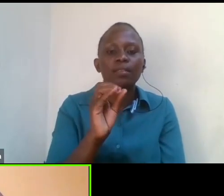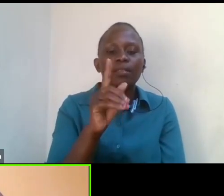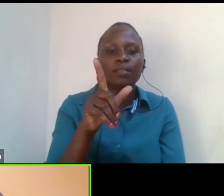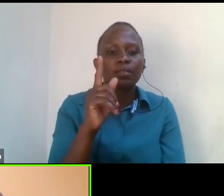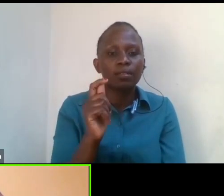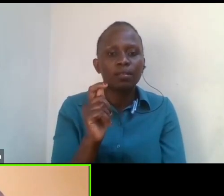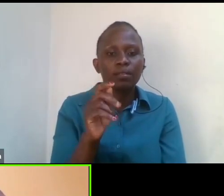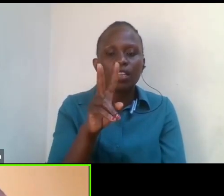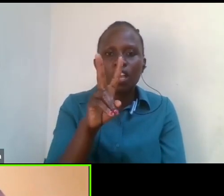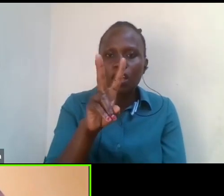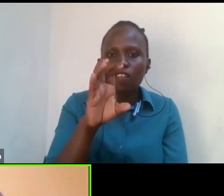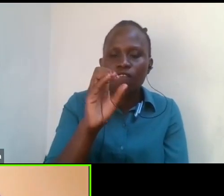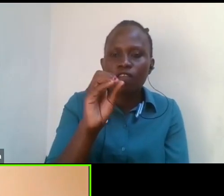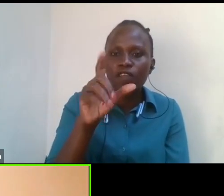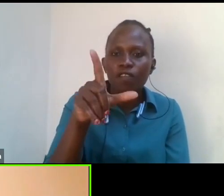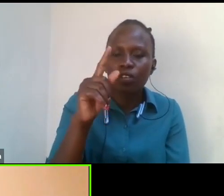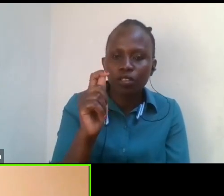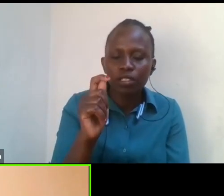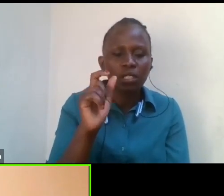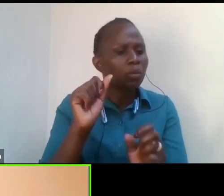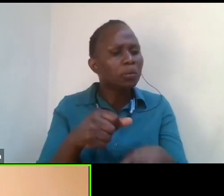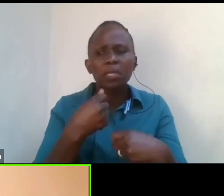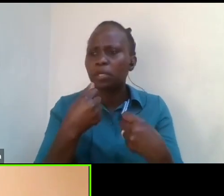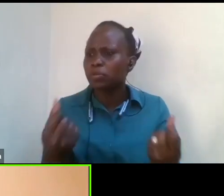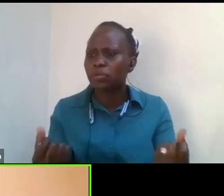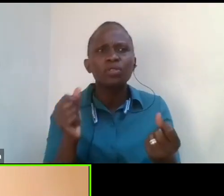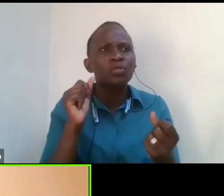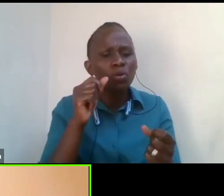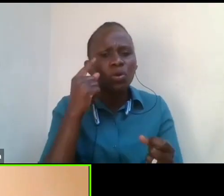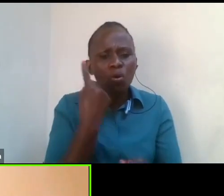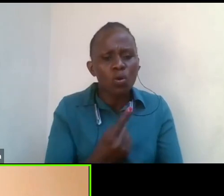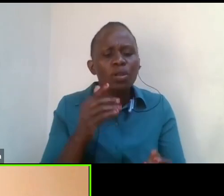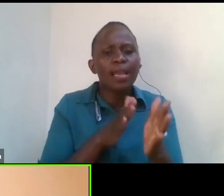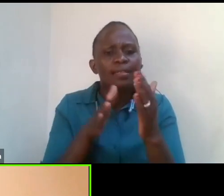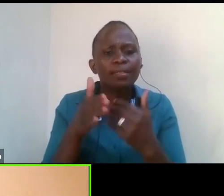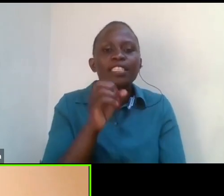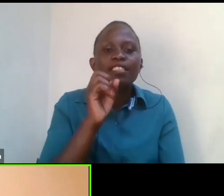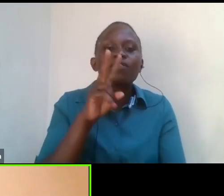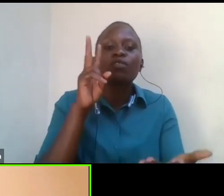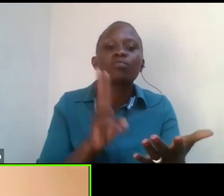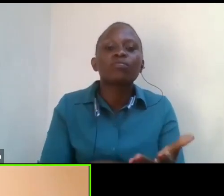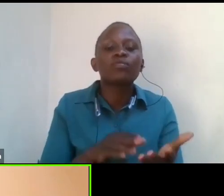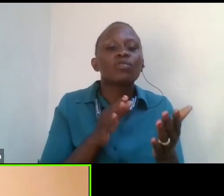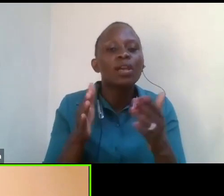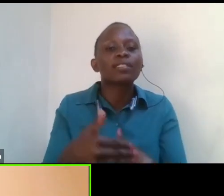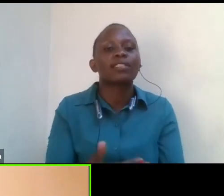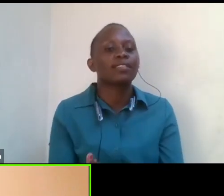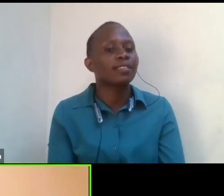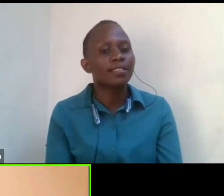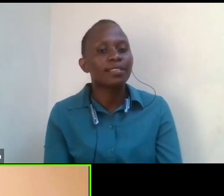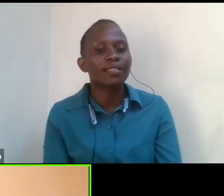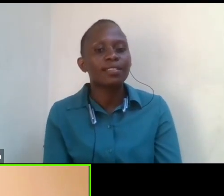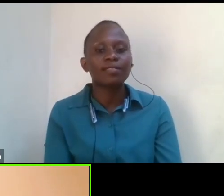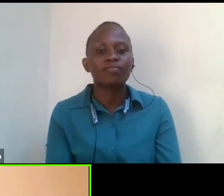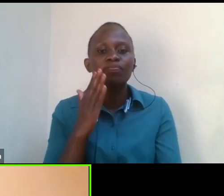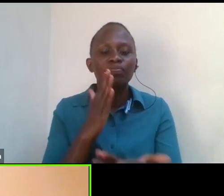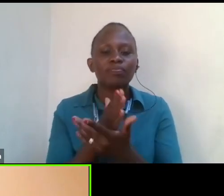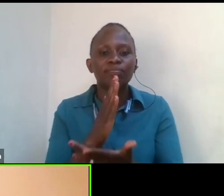vault. So you can only access it if you're authorized to access. And the technical people that